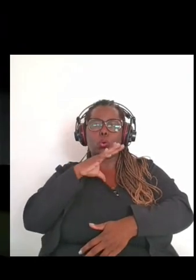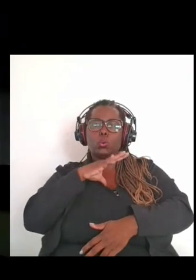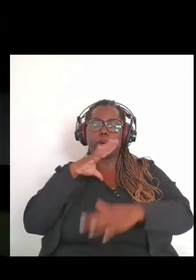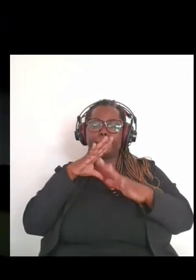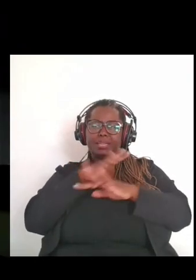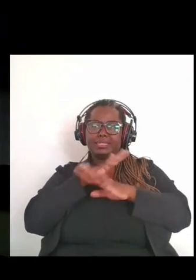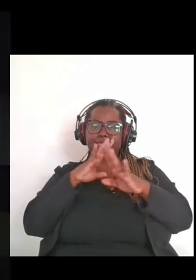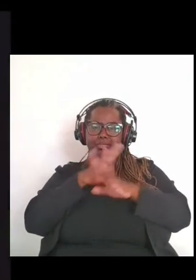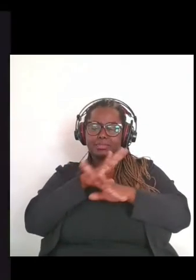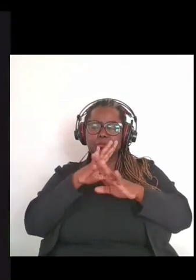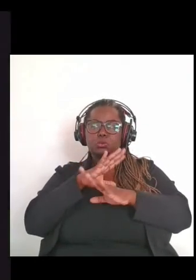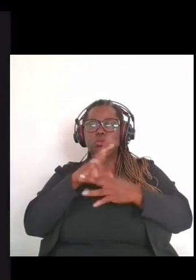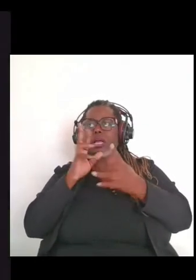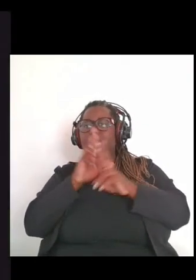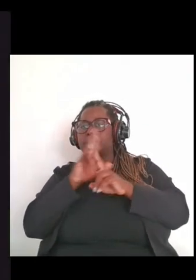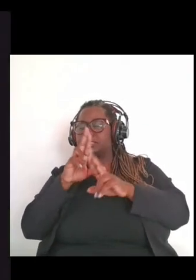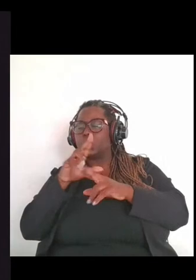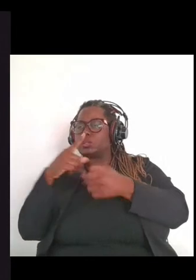CDs